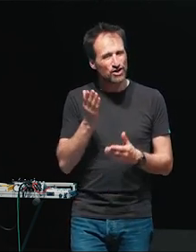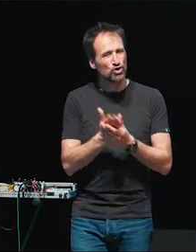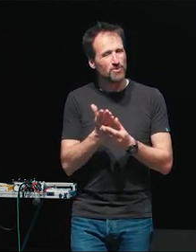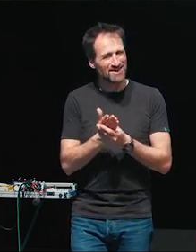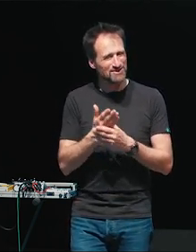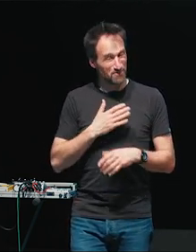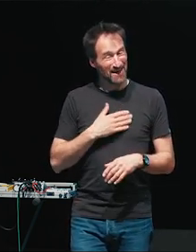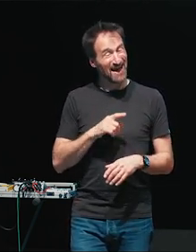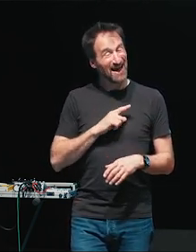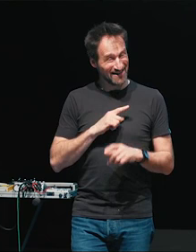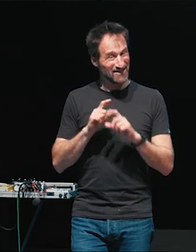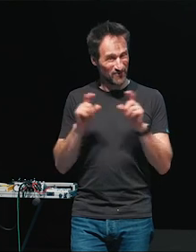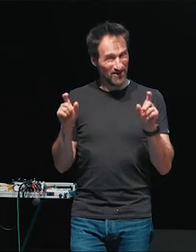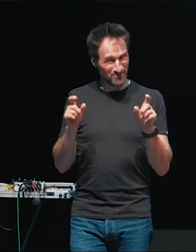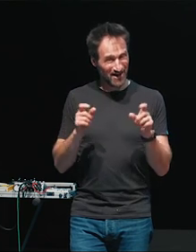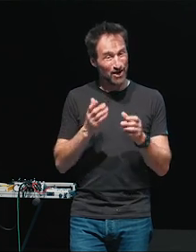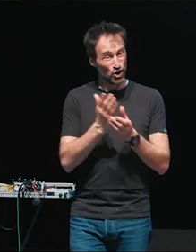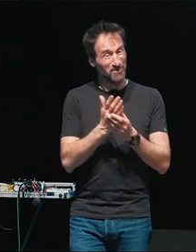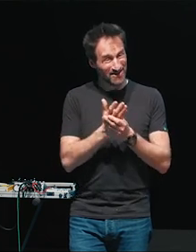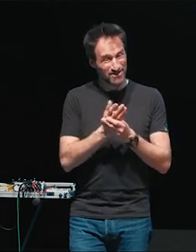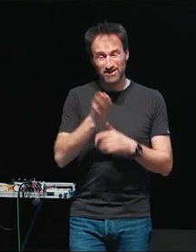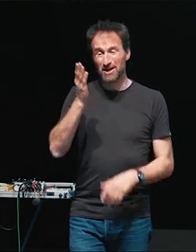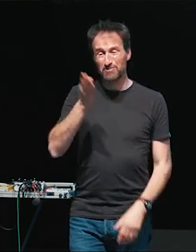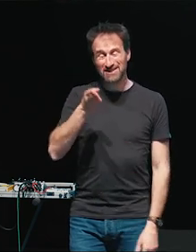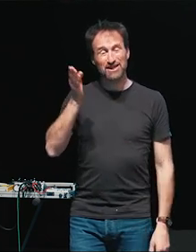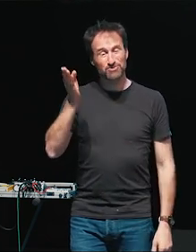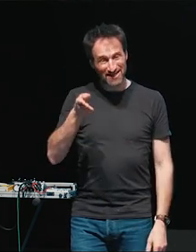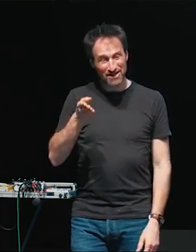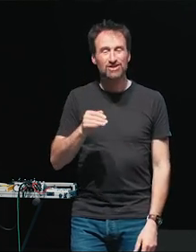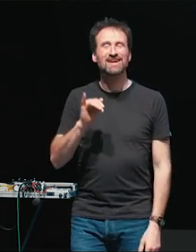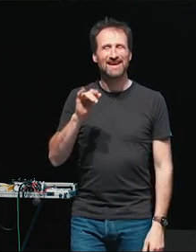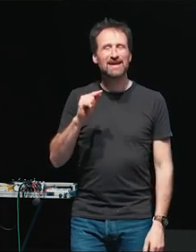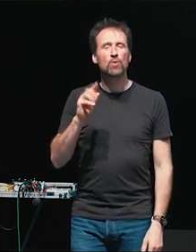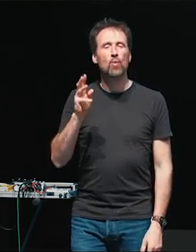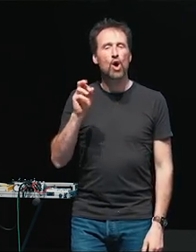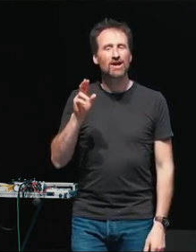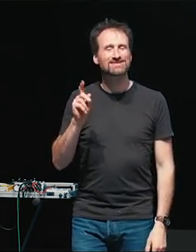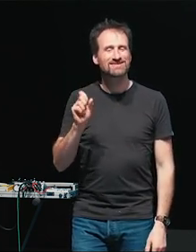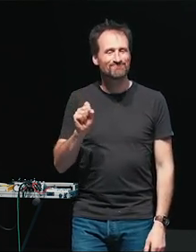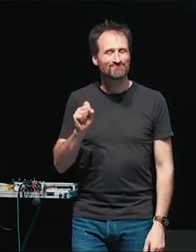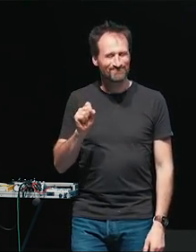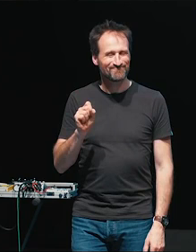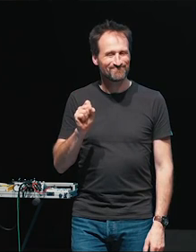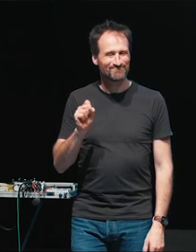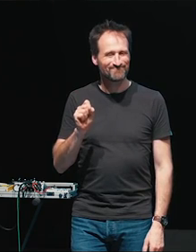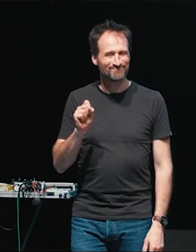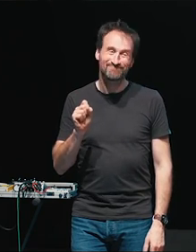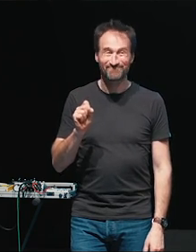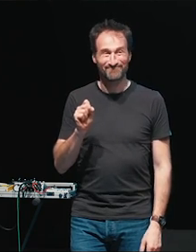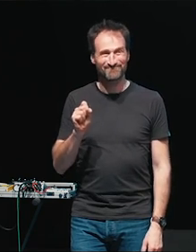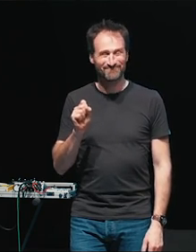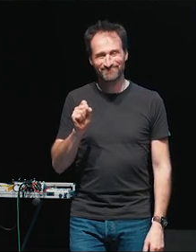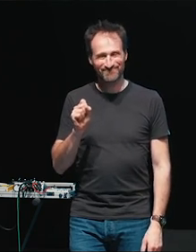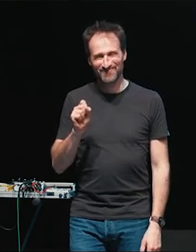code where the documentation for a function is /, it works. So poignant.